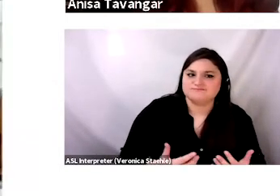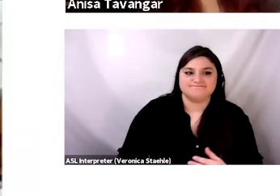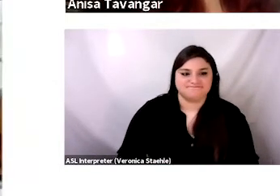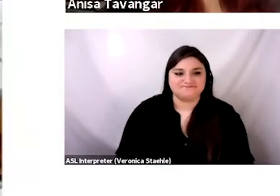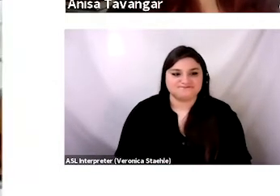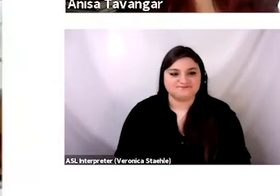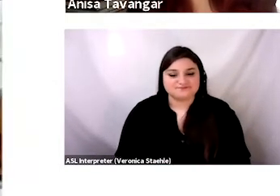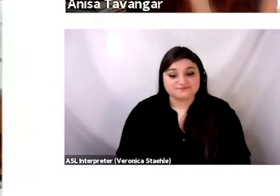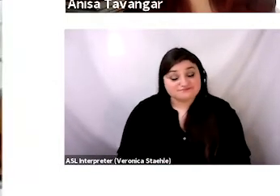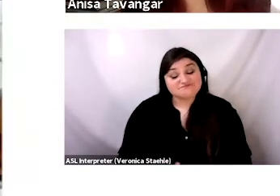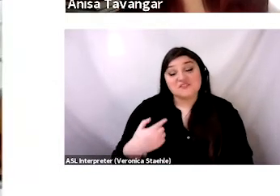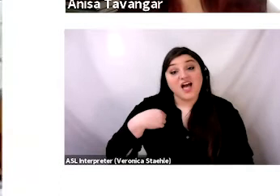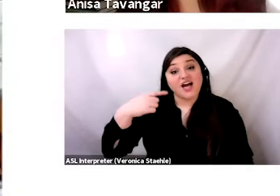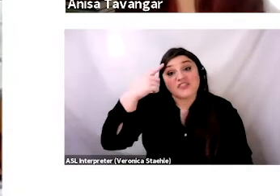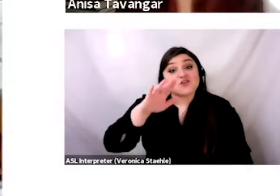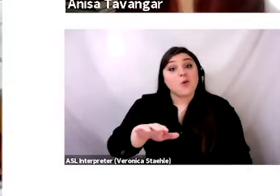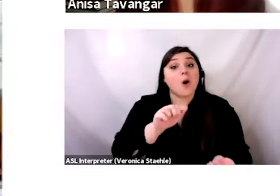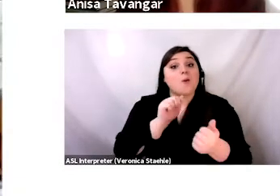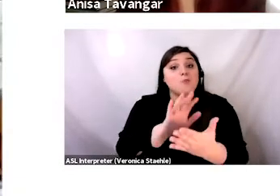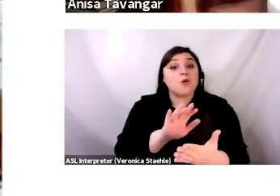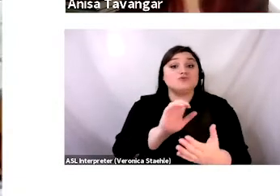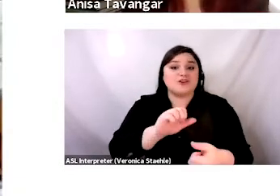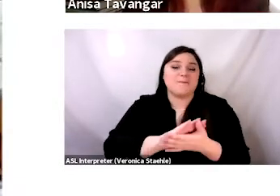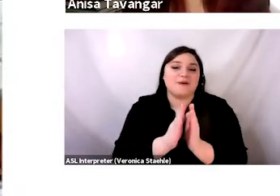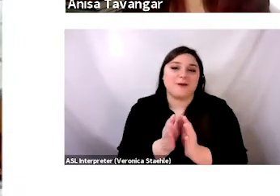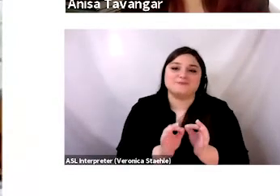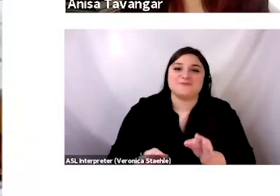So I would say we can spiritualize the approach.